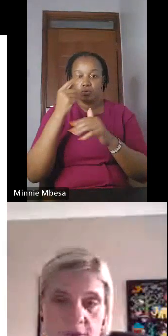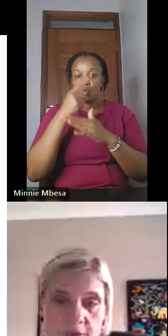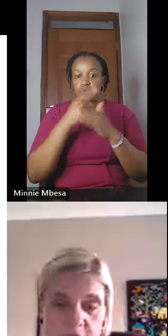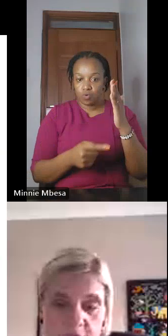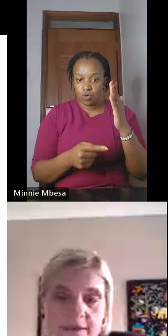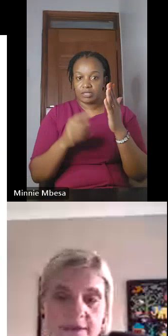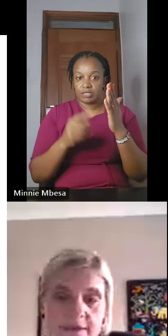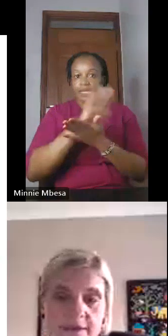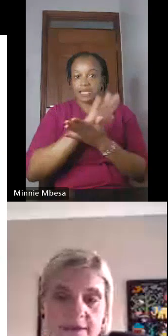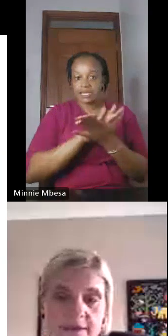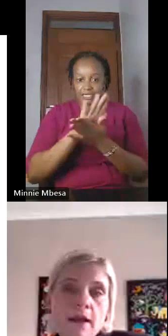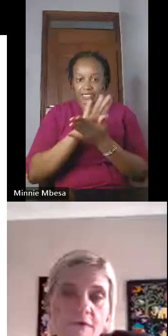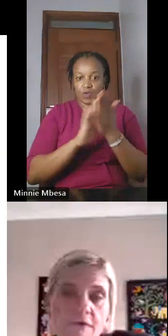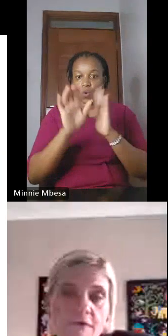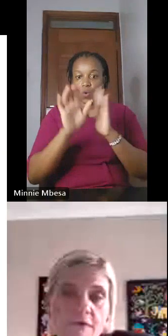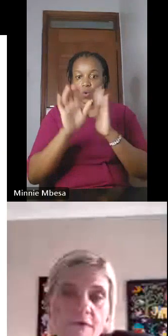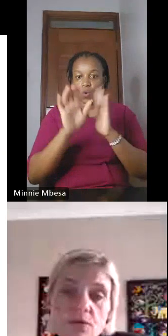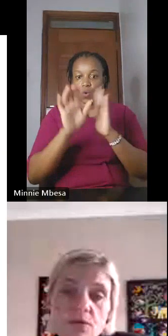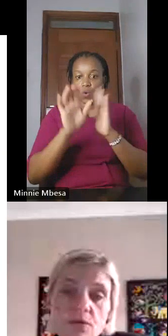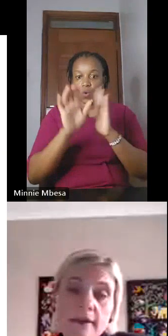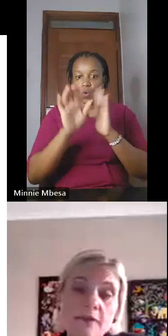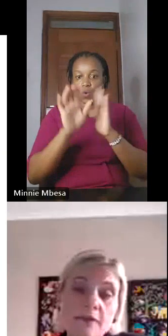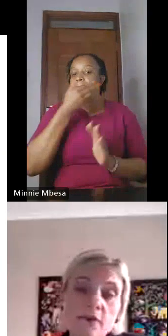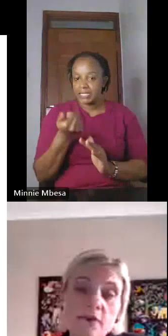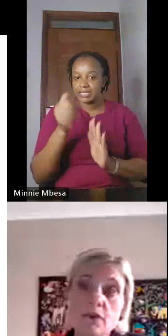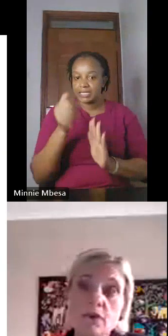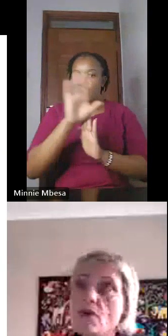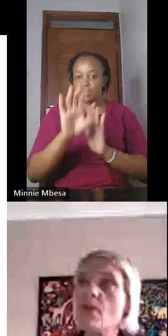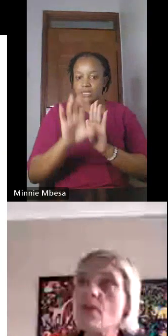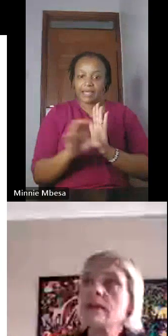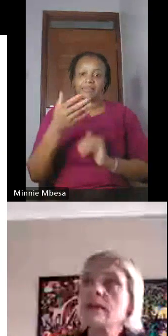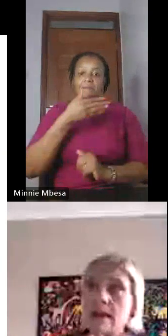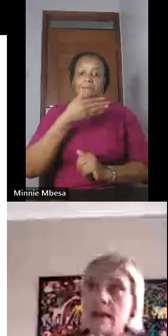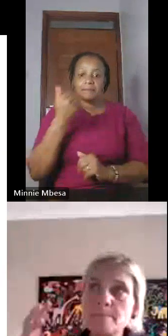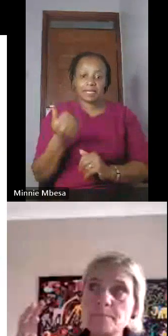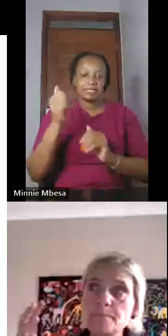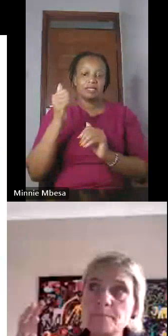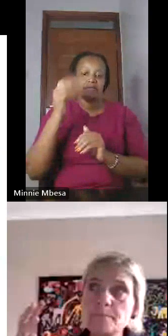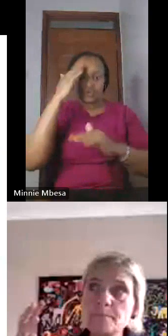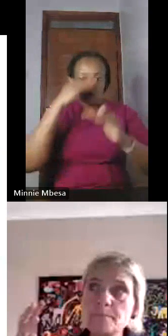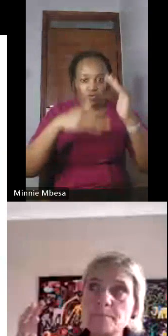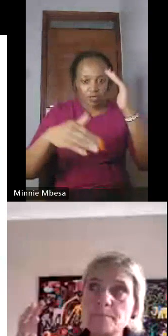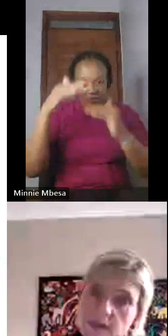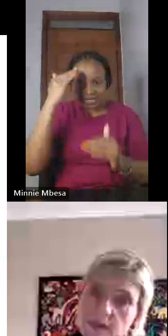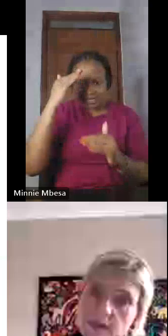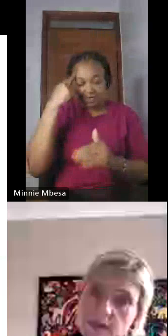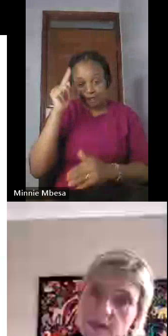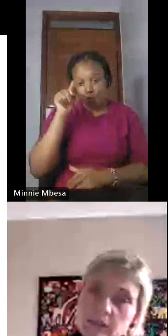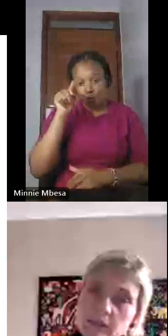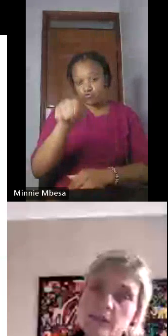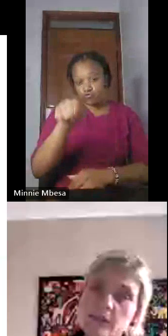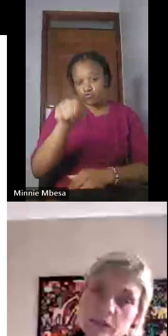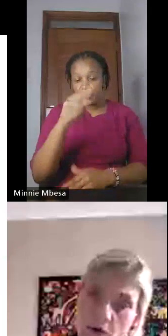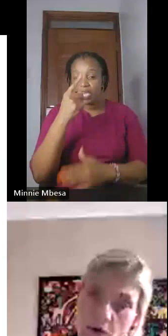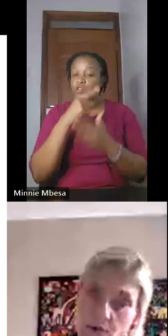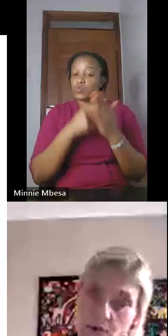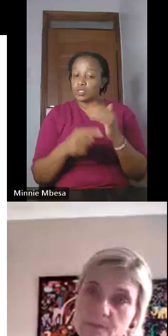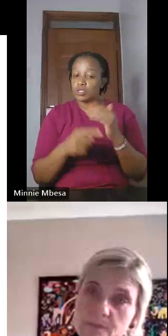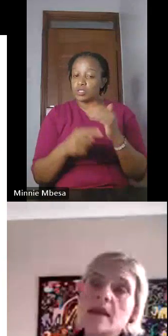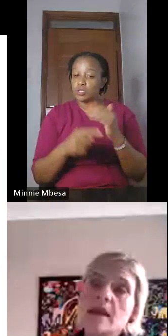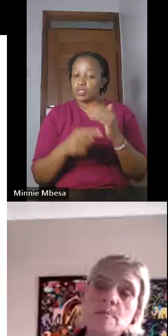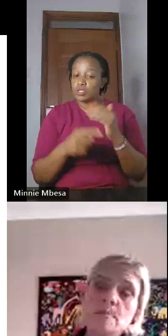best university is for you and for your what you want to do when you